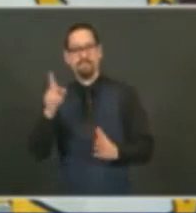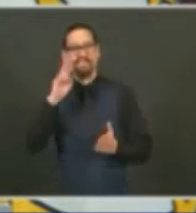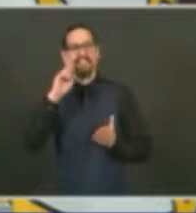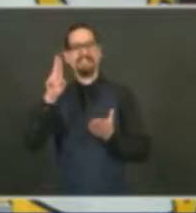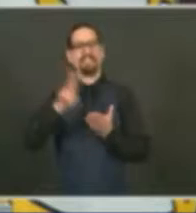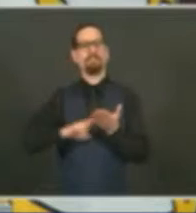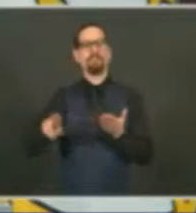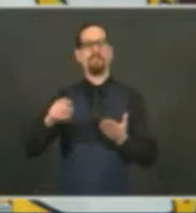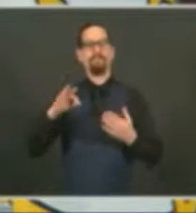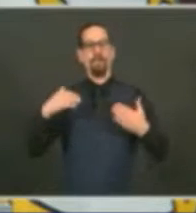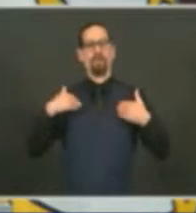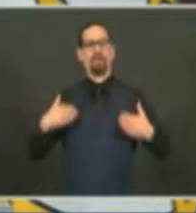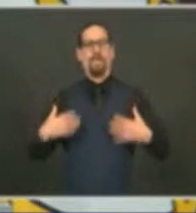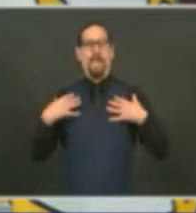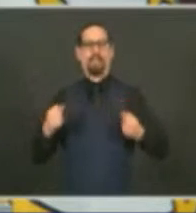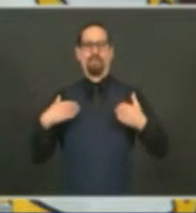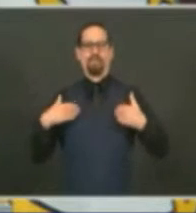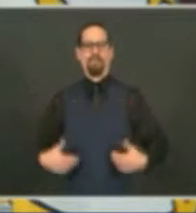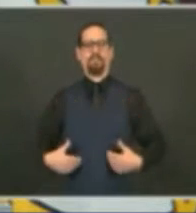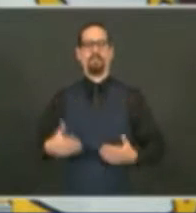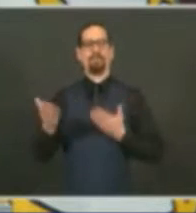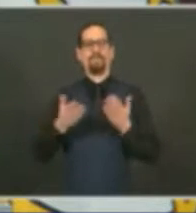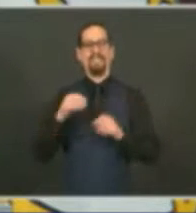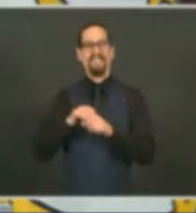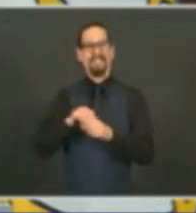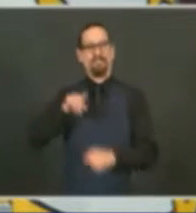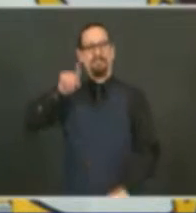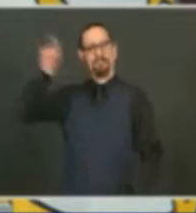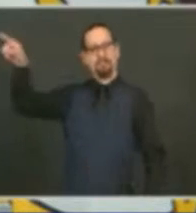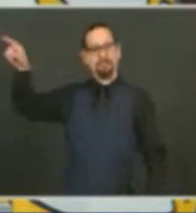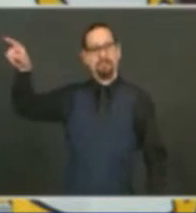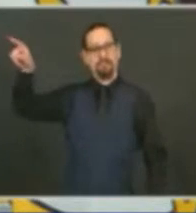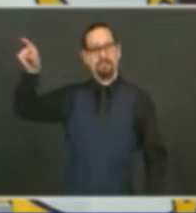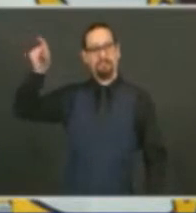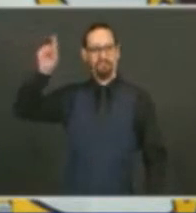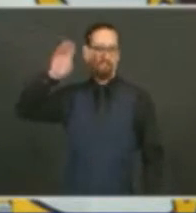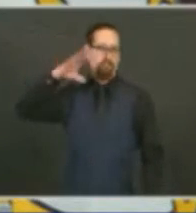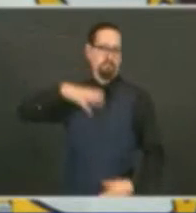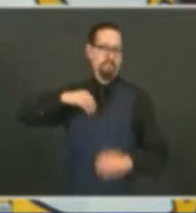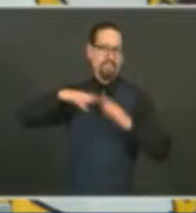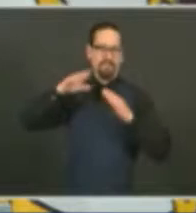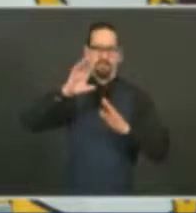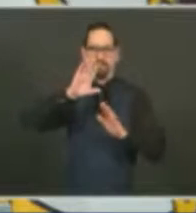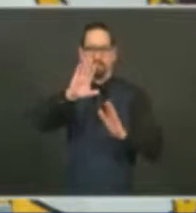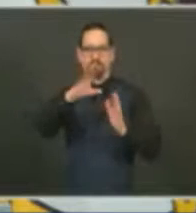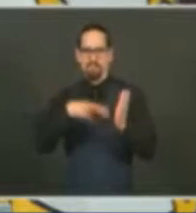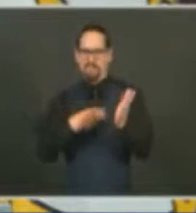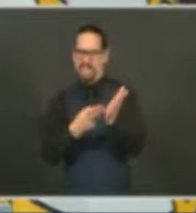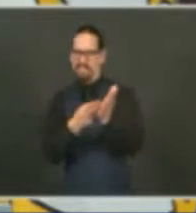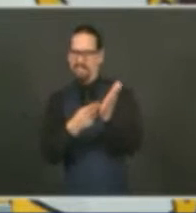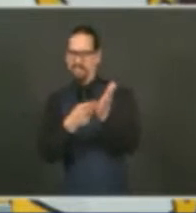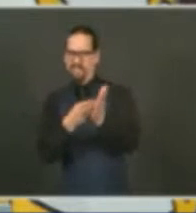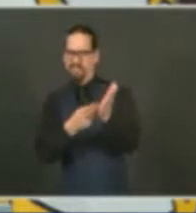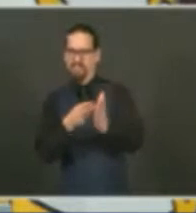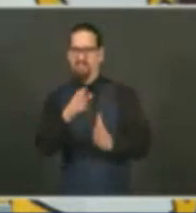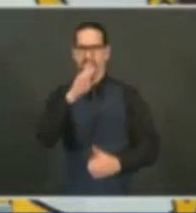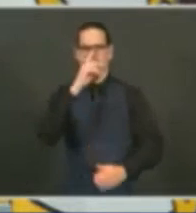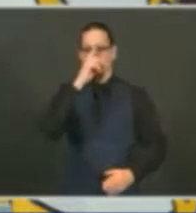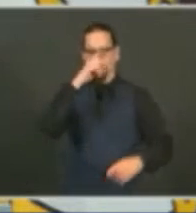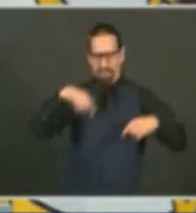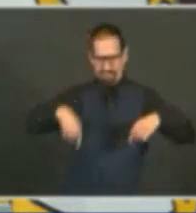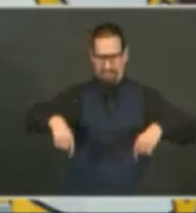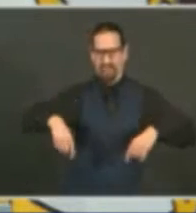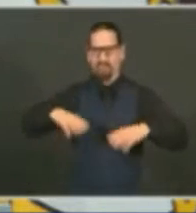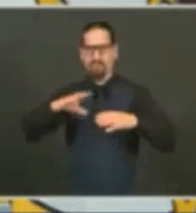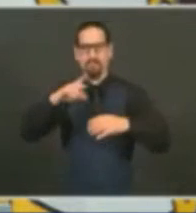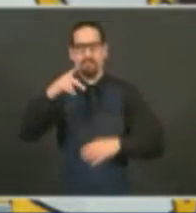want to address that honestly with you, so we can have this press conference together focused on COVID and the business of Rhode Island.